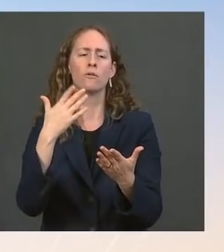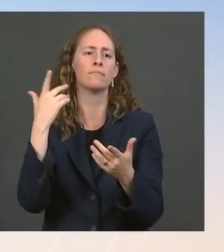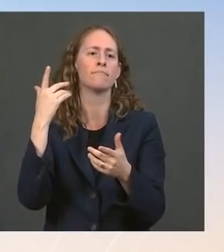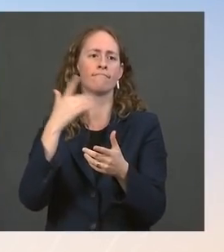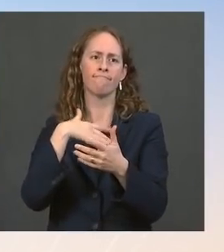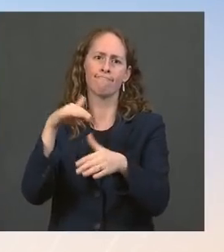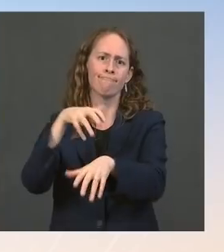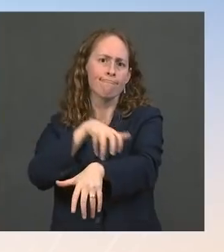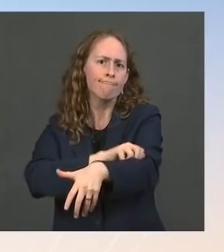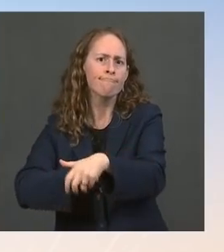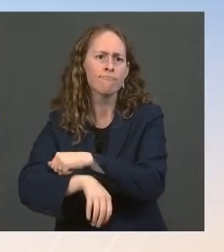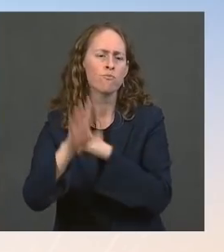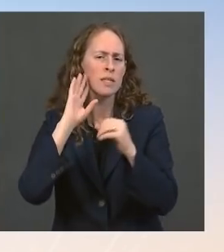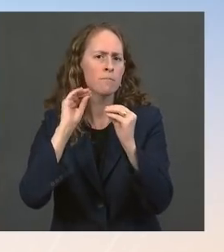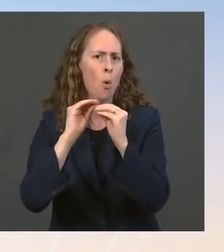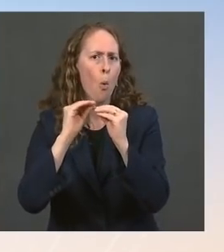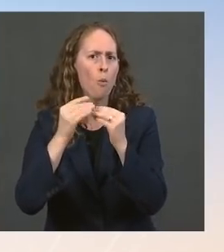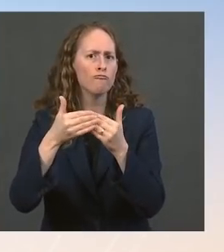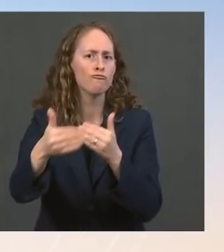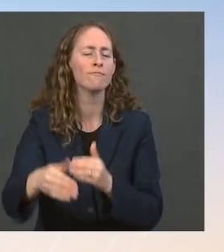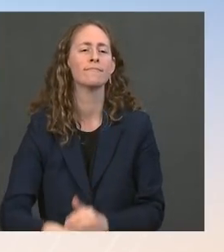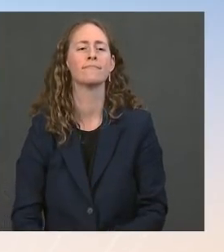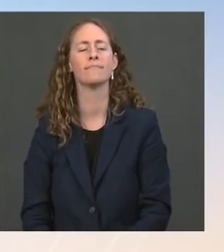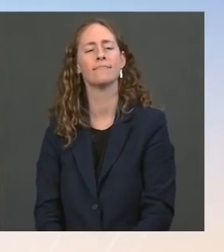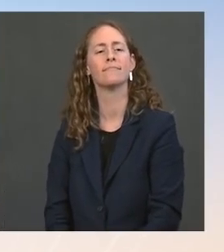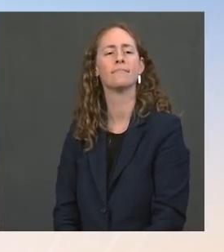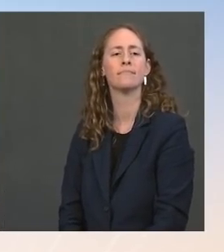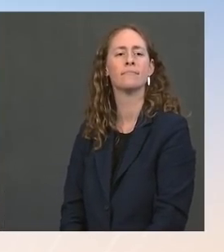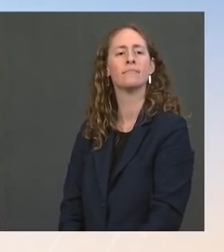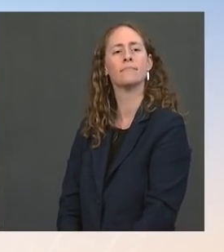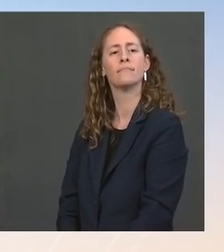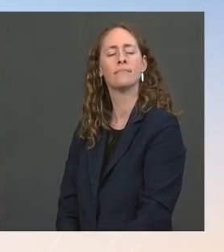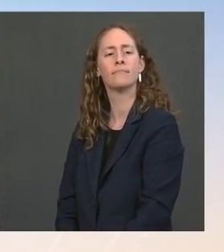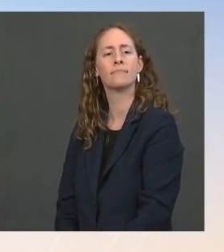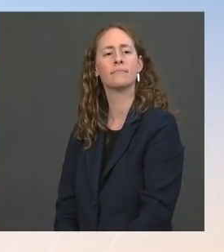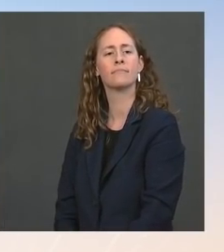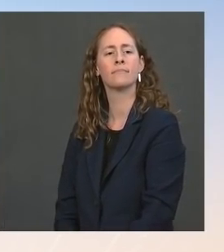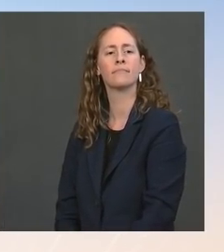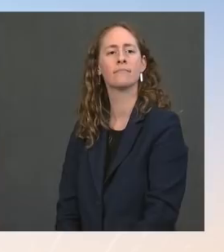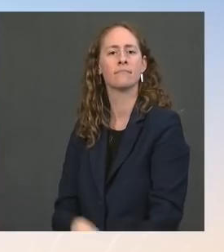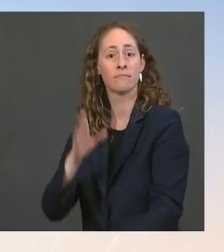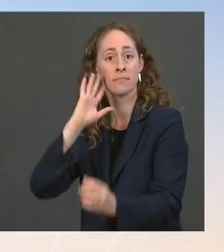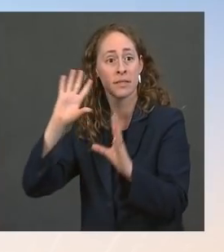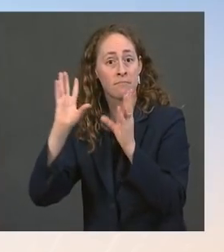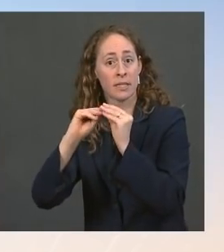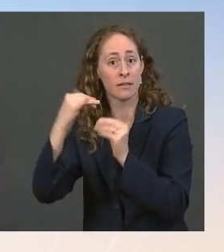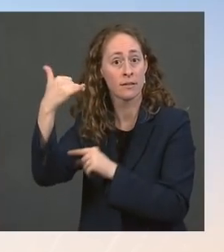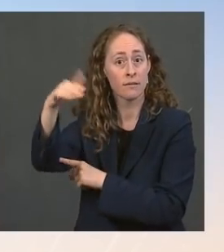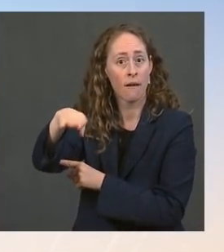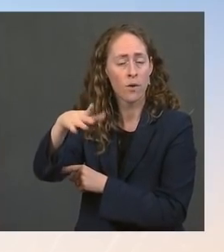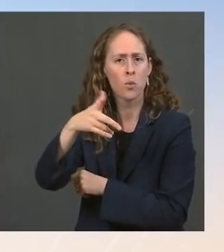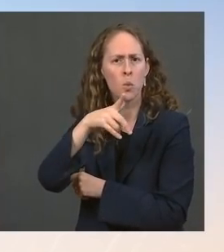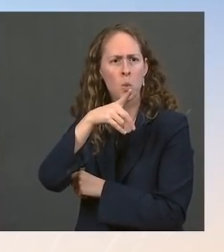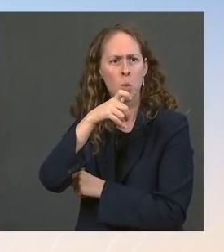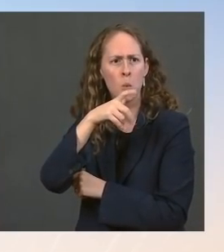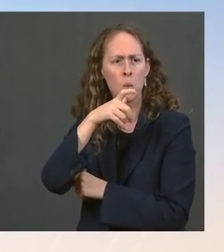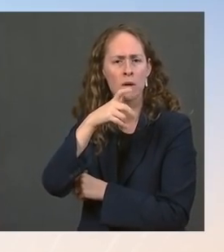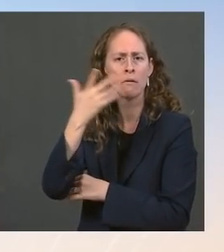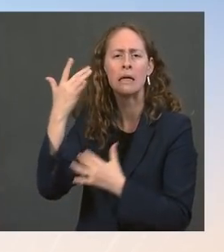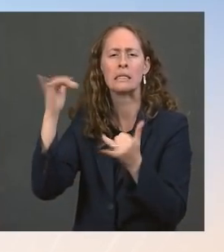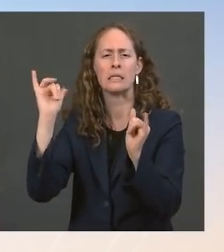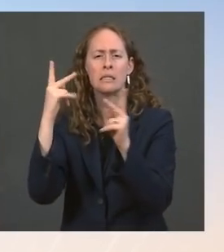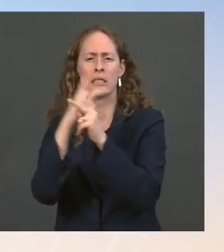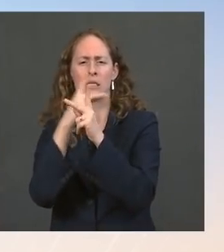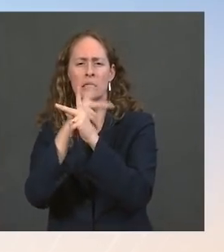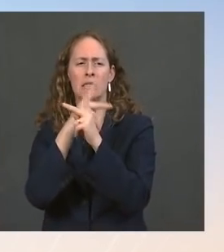forward. Rolled up, what will be happening this afternoon? Who is he planning on meeting with here at the White House? We're still finalizing specifics, but I